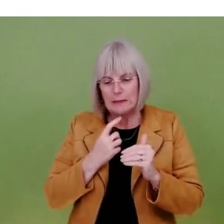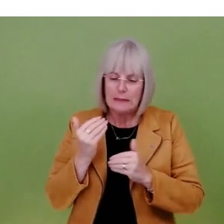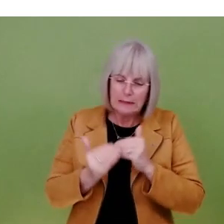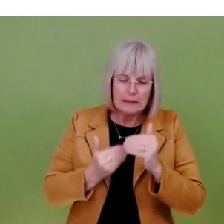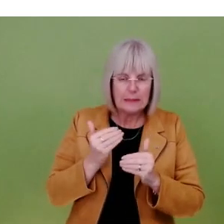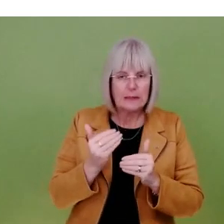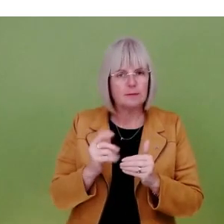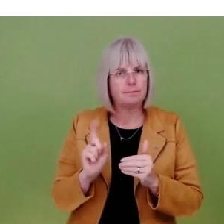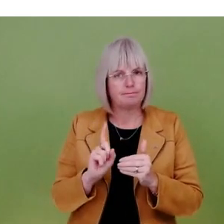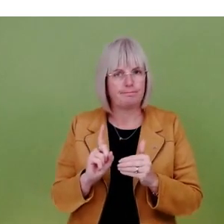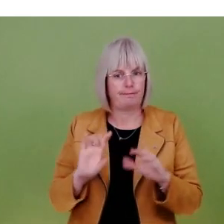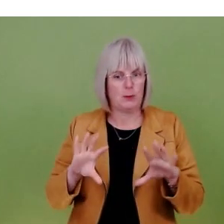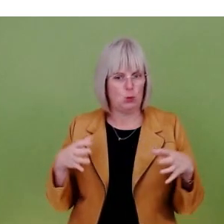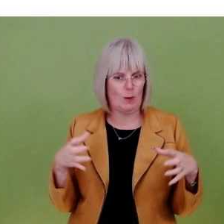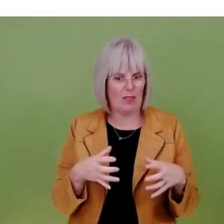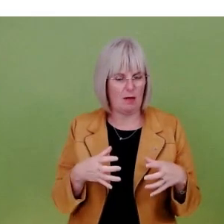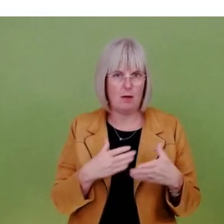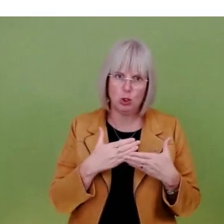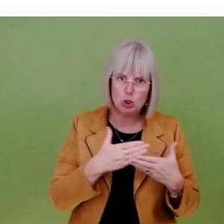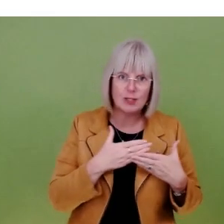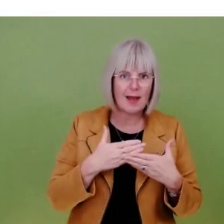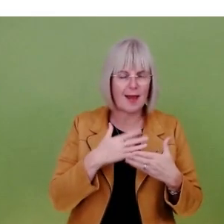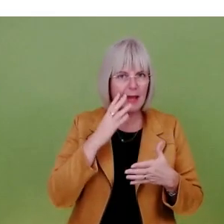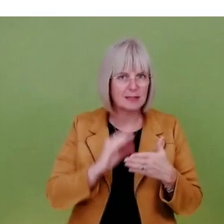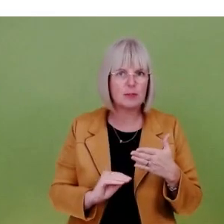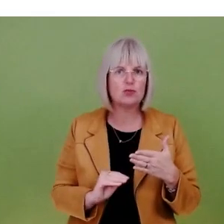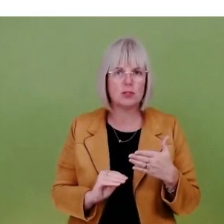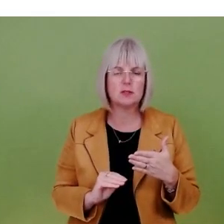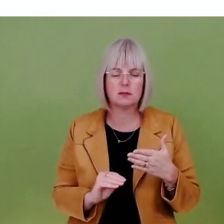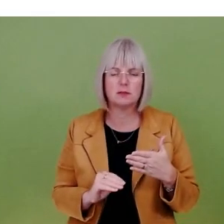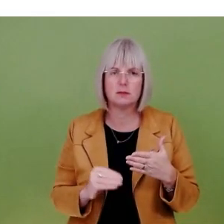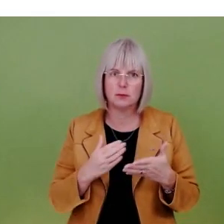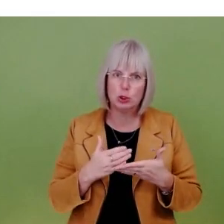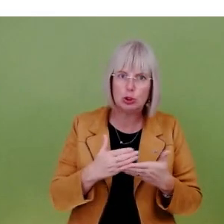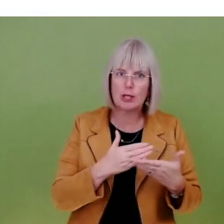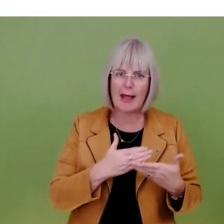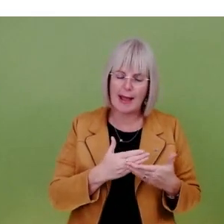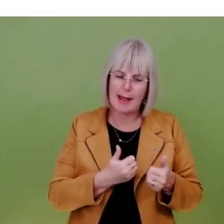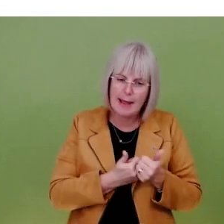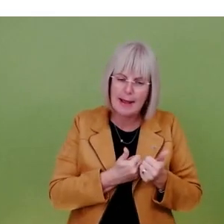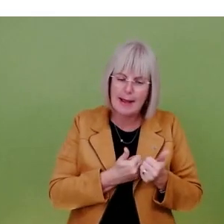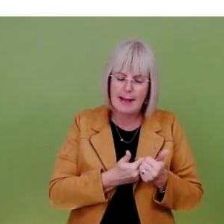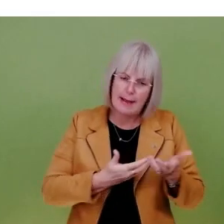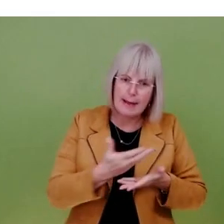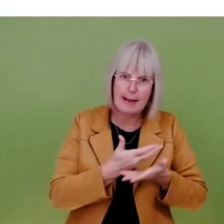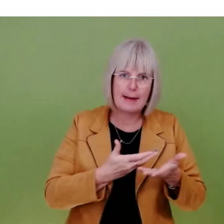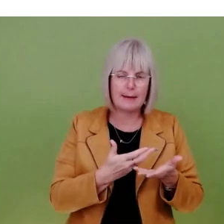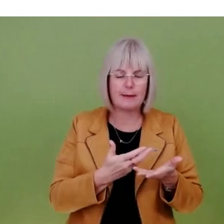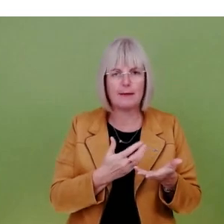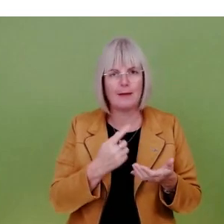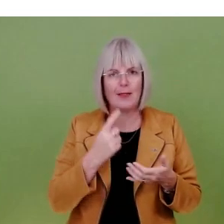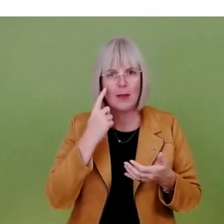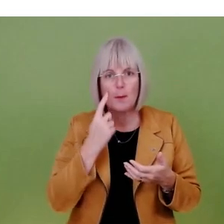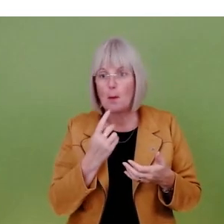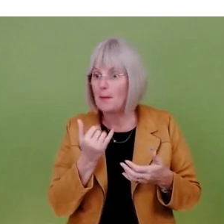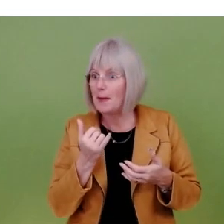coming together, sharing experiences, you know, being able actually to think about where there are some things to push at.